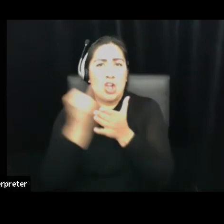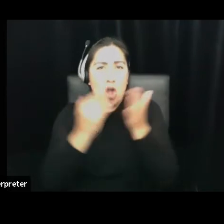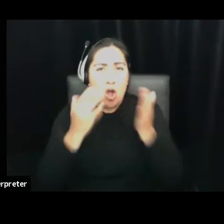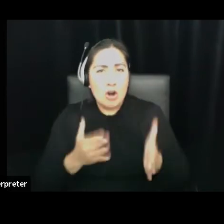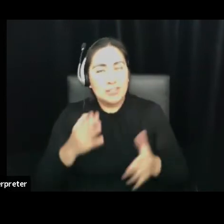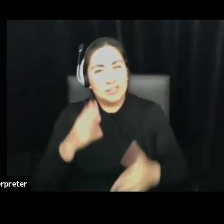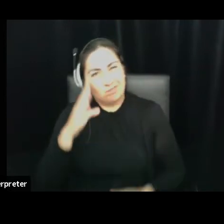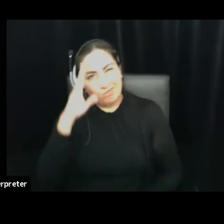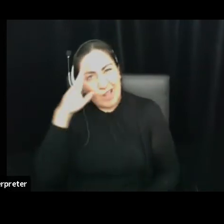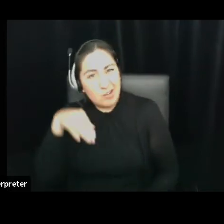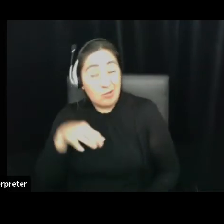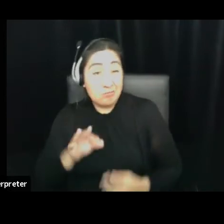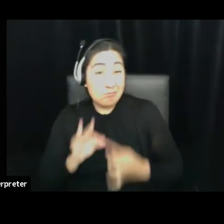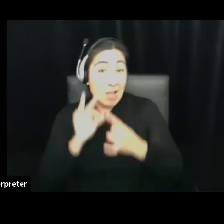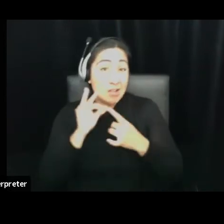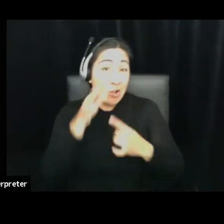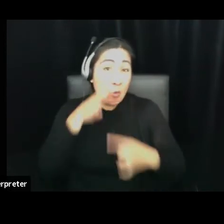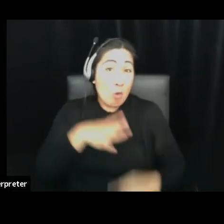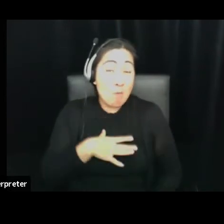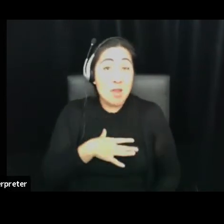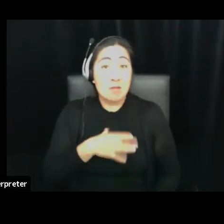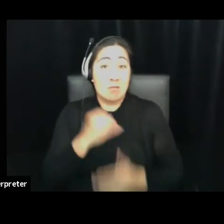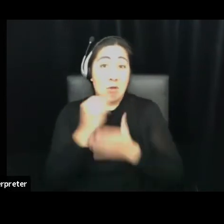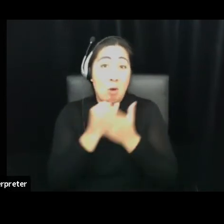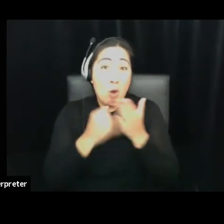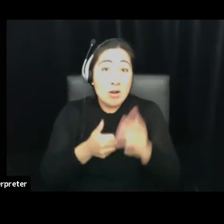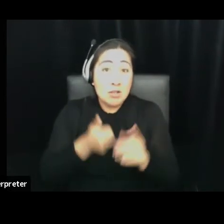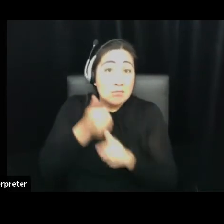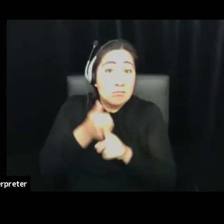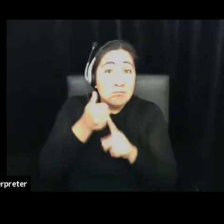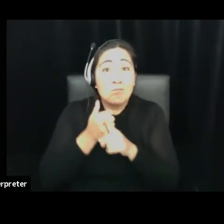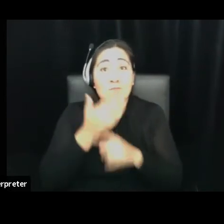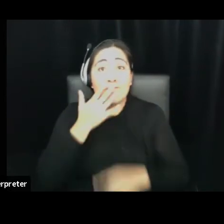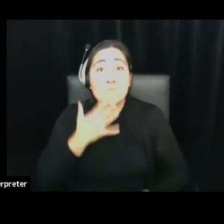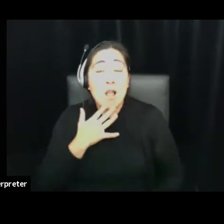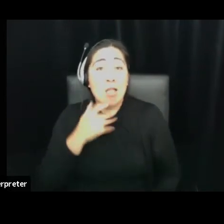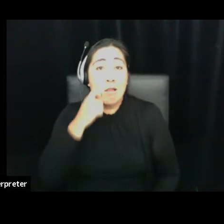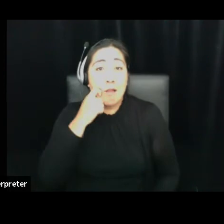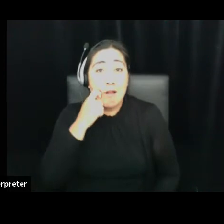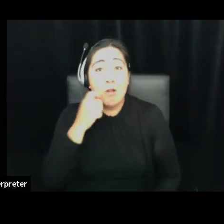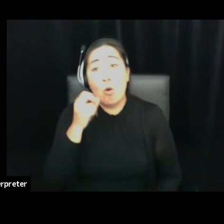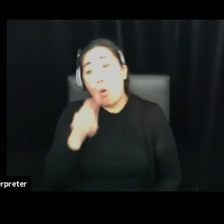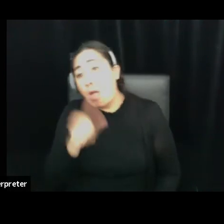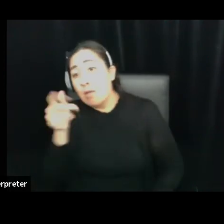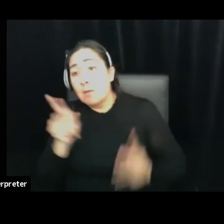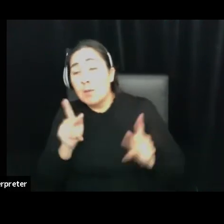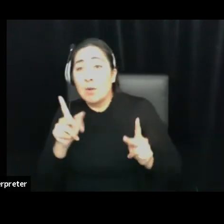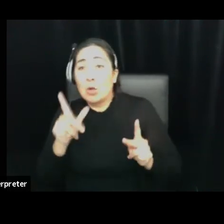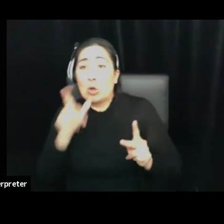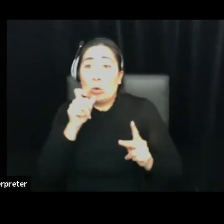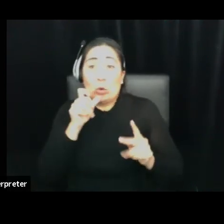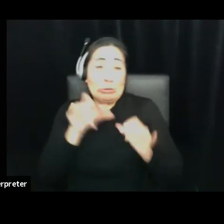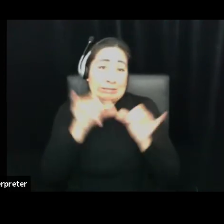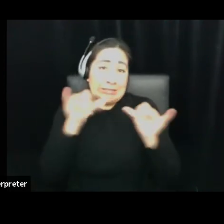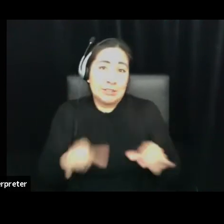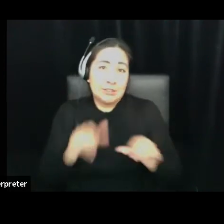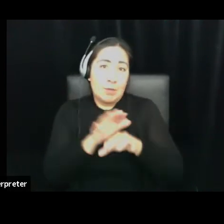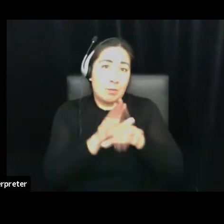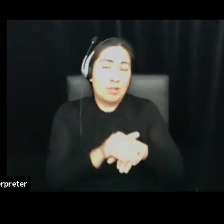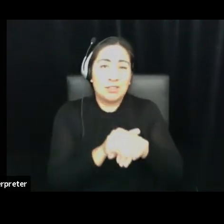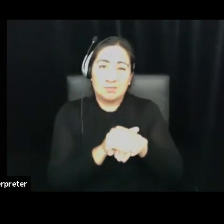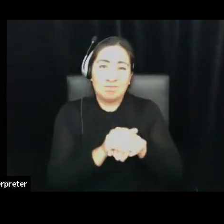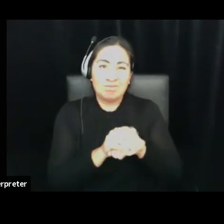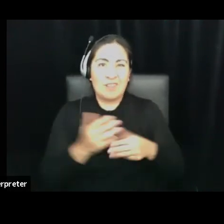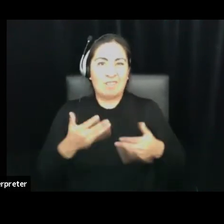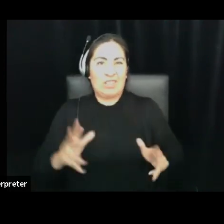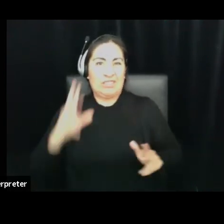women, artists of color, and other folks who've been structurally oppressed, have experienced this and are